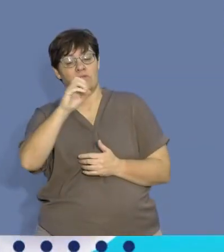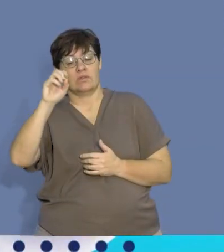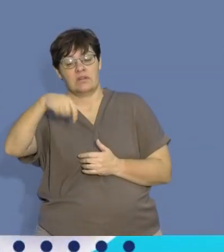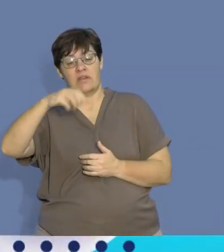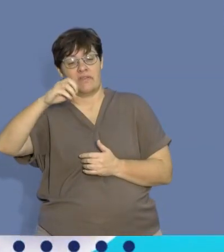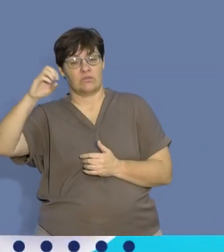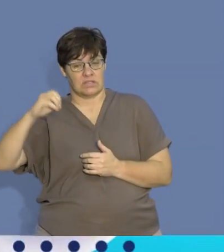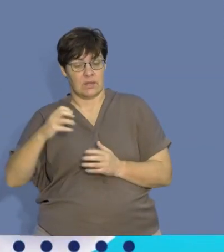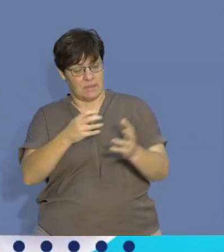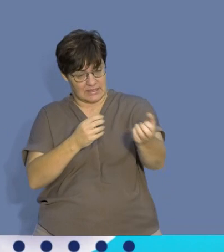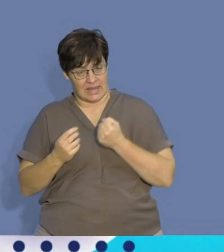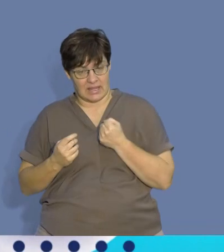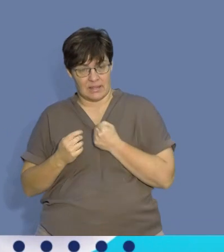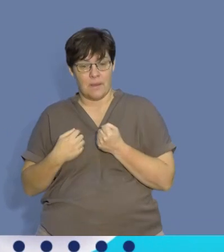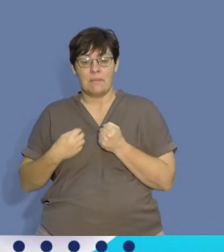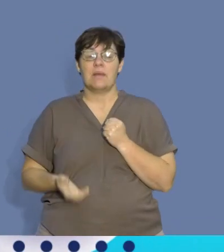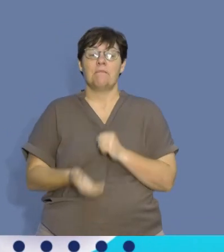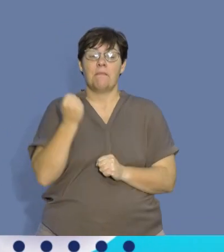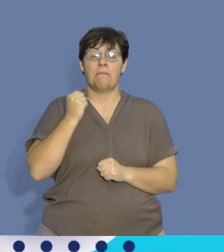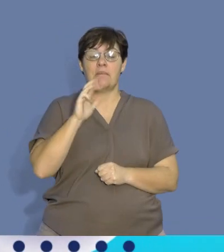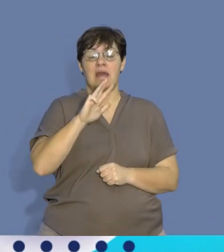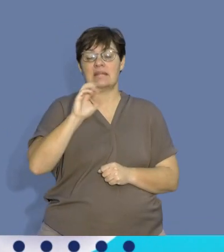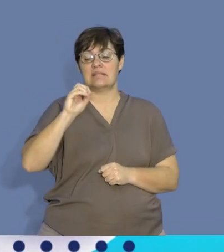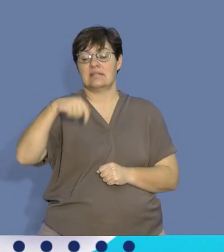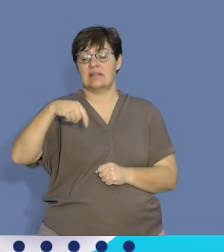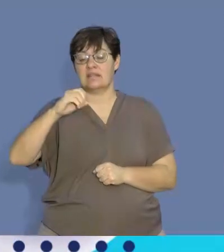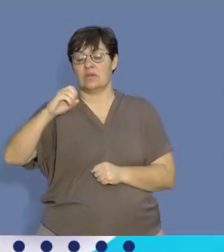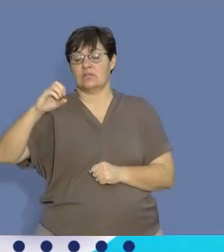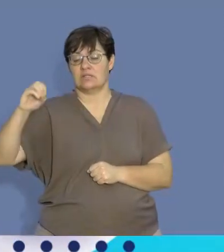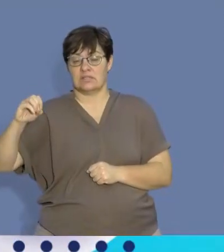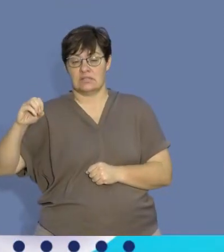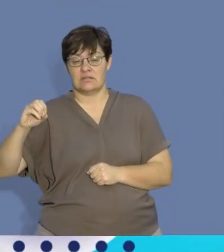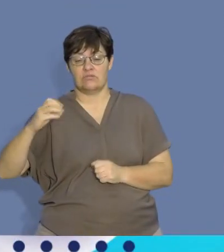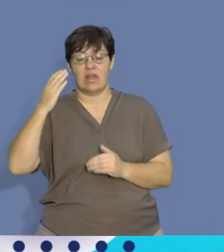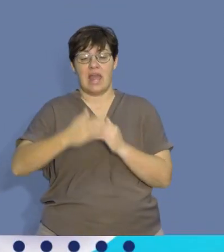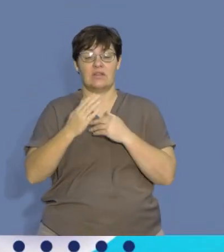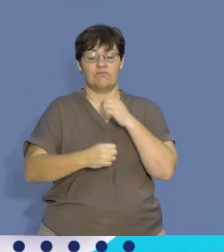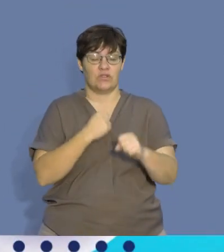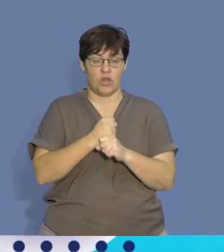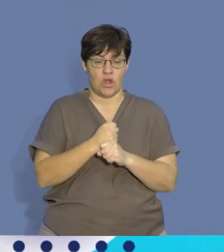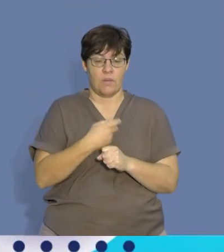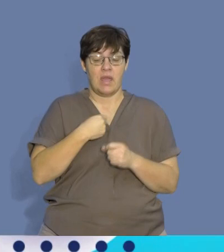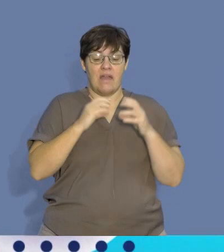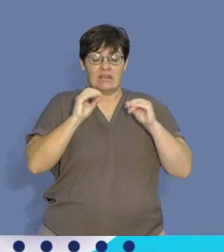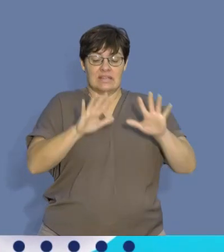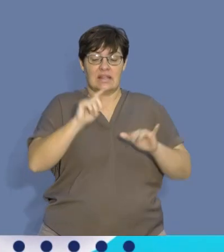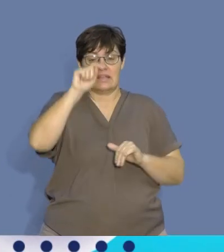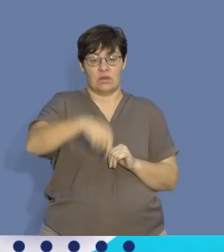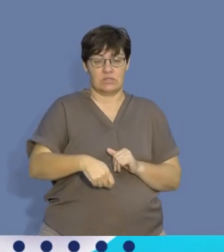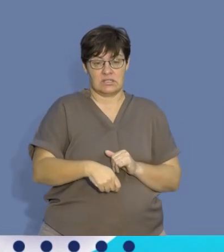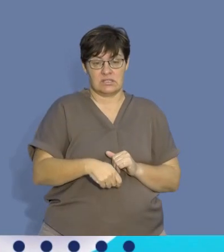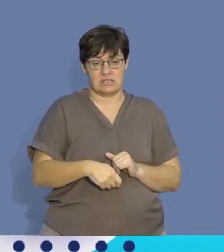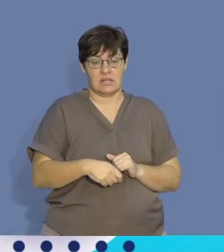to 100,000, I have taken 90,000, and at the end of the year, I end up with a balance